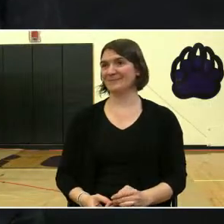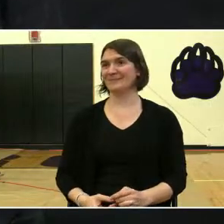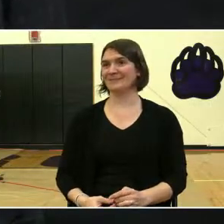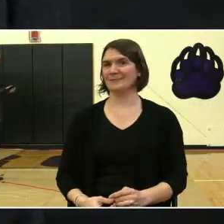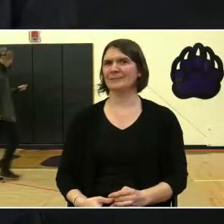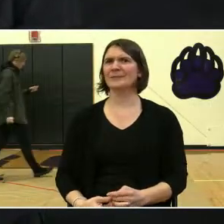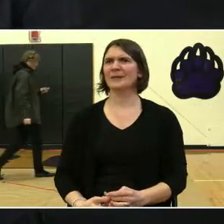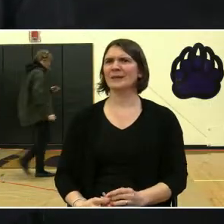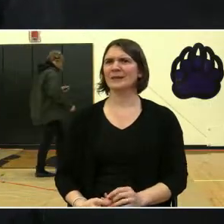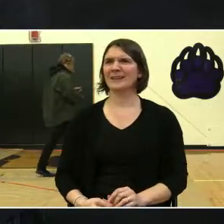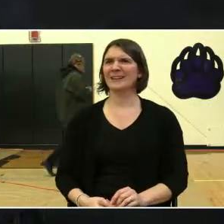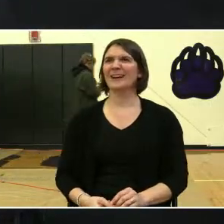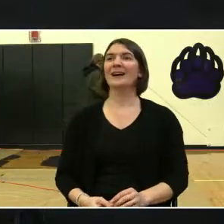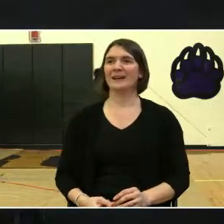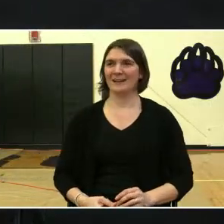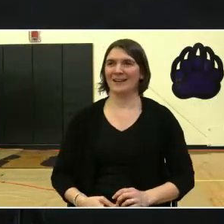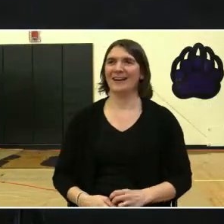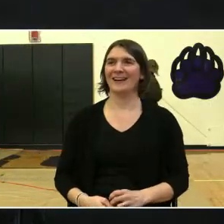Grace